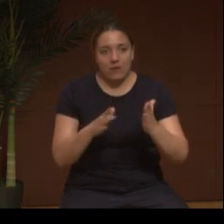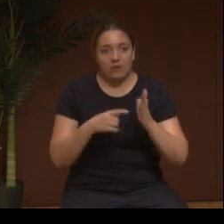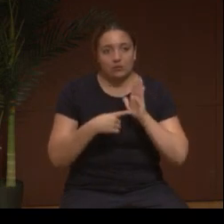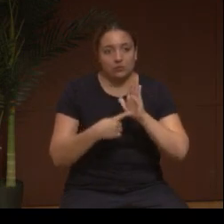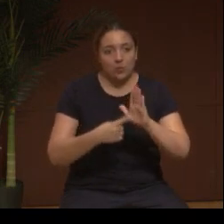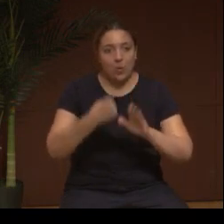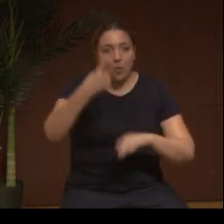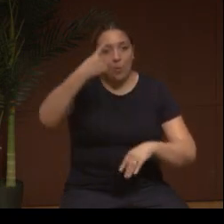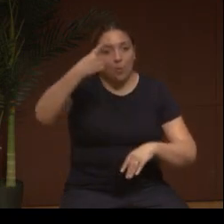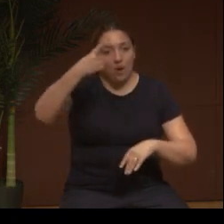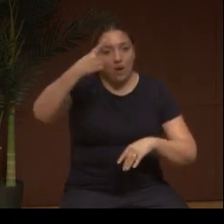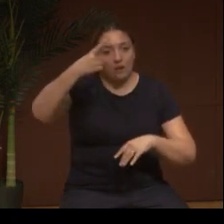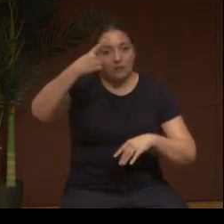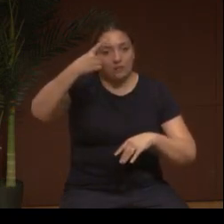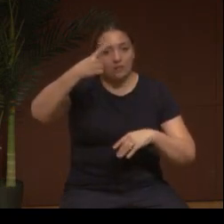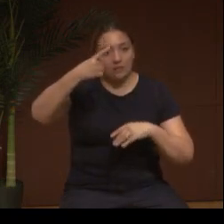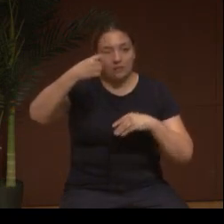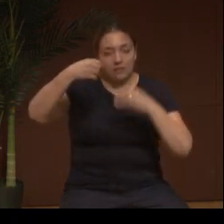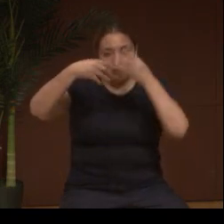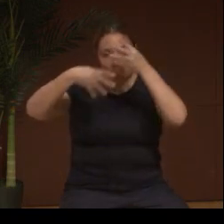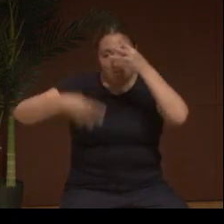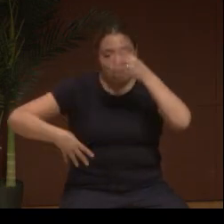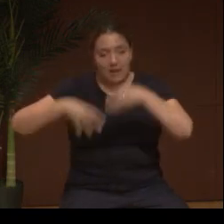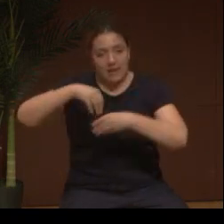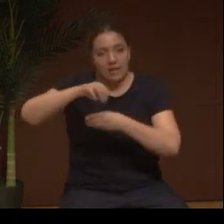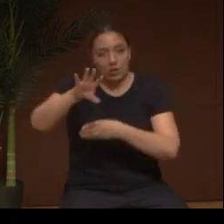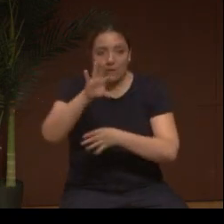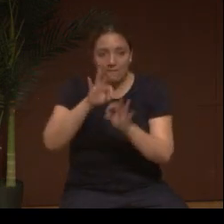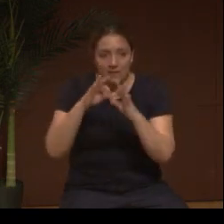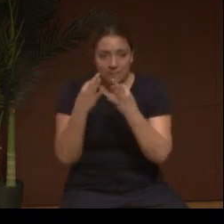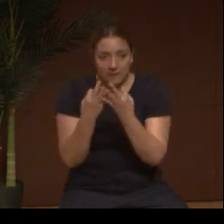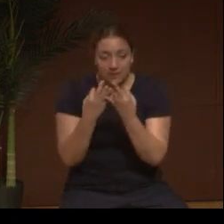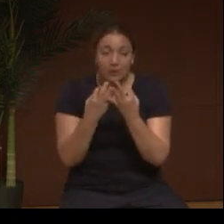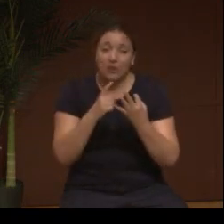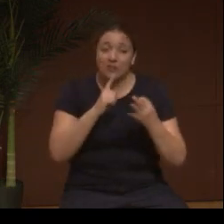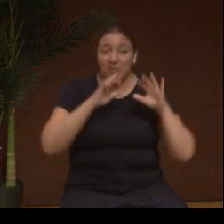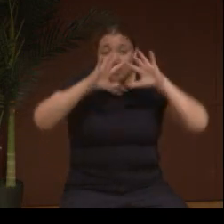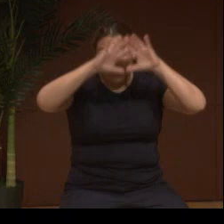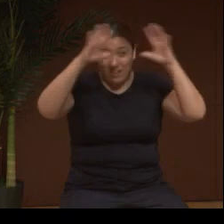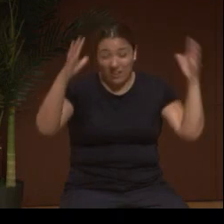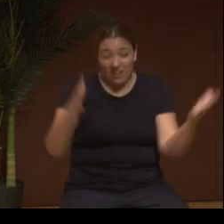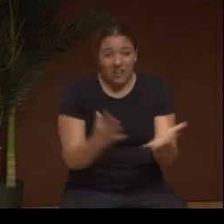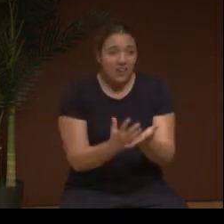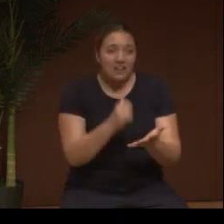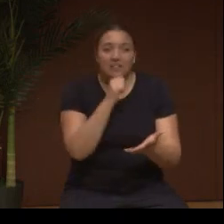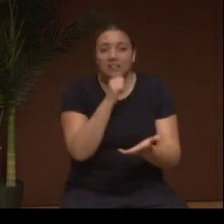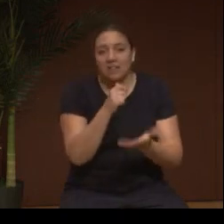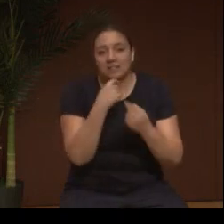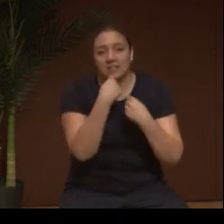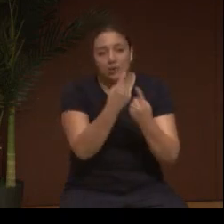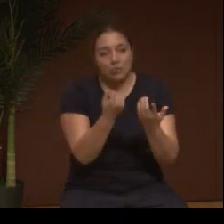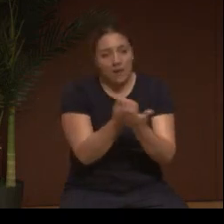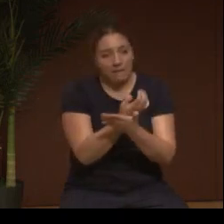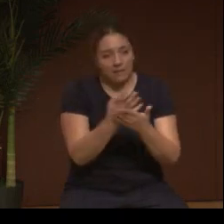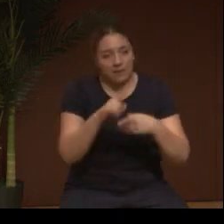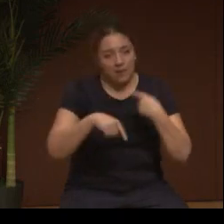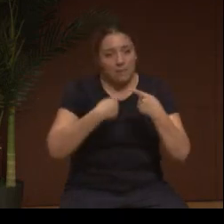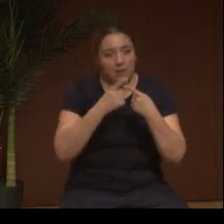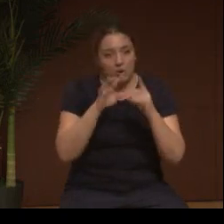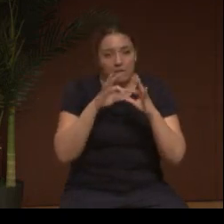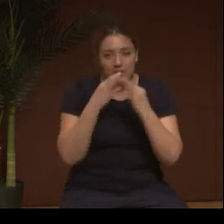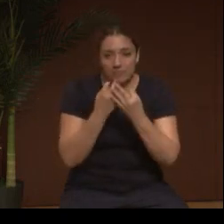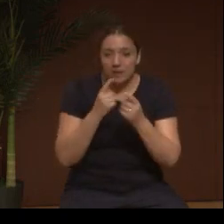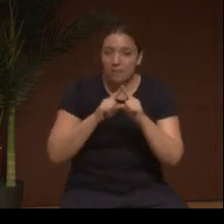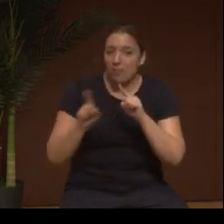within your family. In the grand scheme of things, it doesn't tell you a lot about your entire ancestry, but instead just this